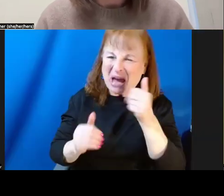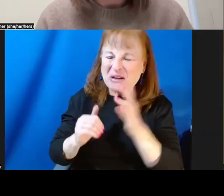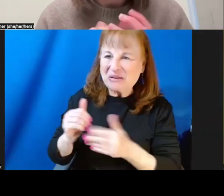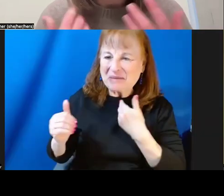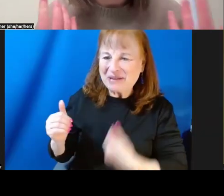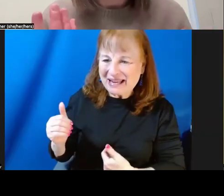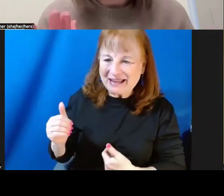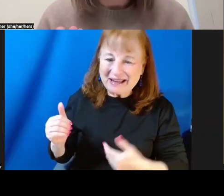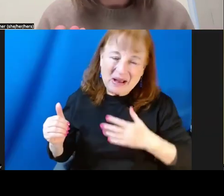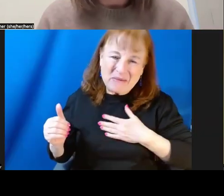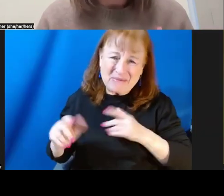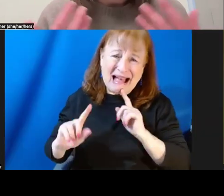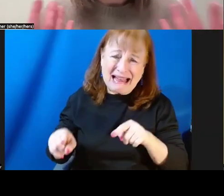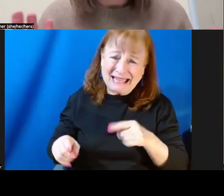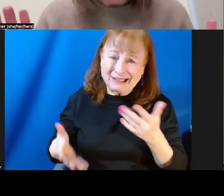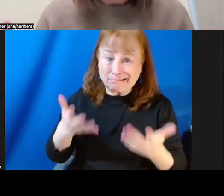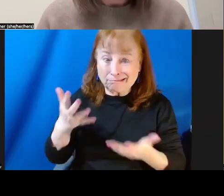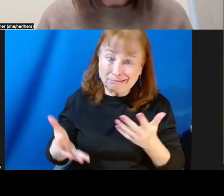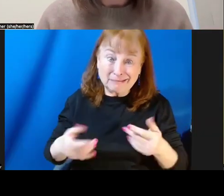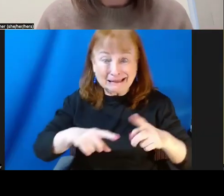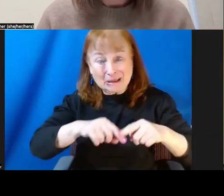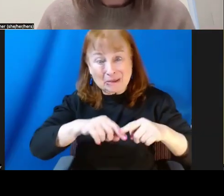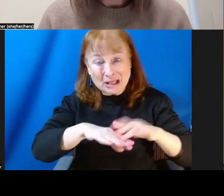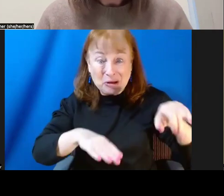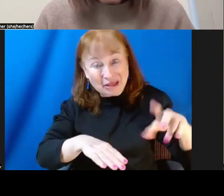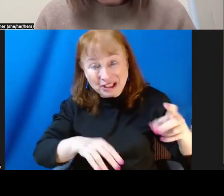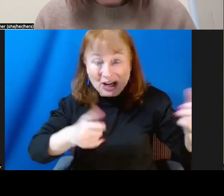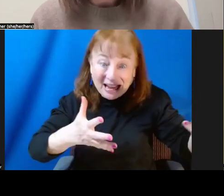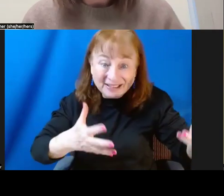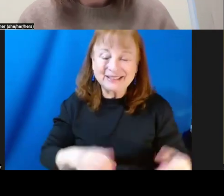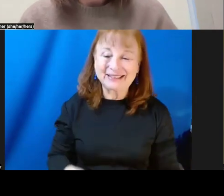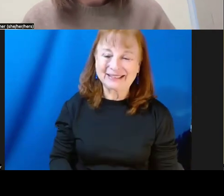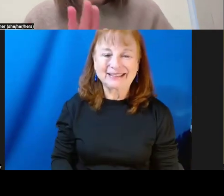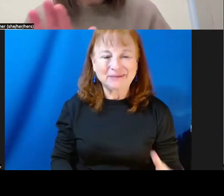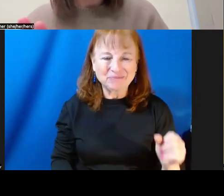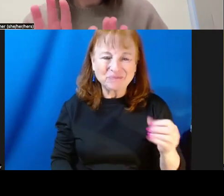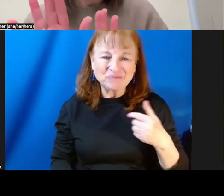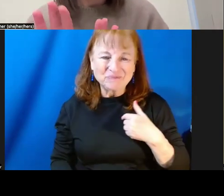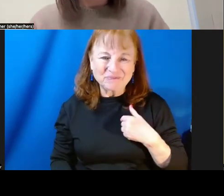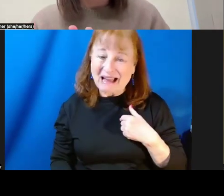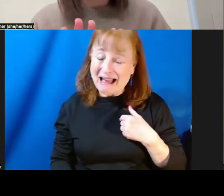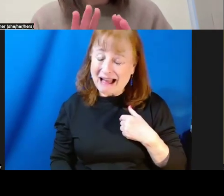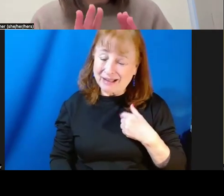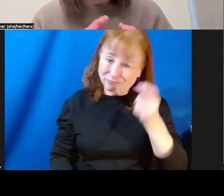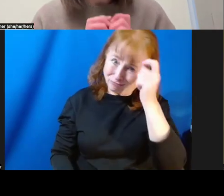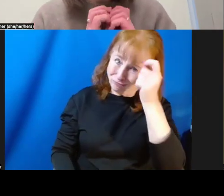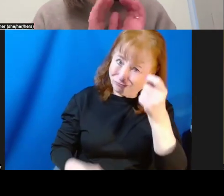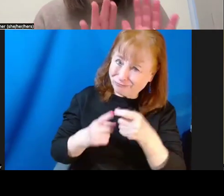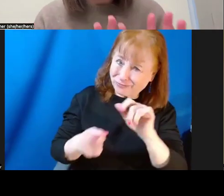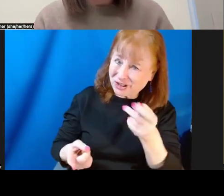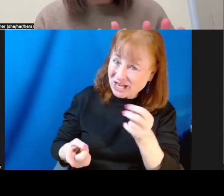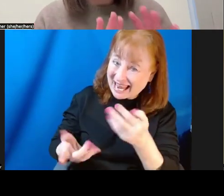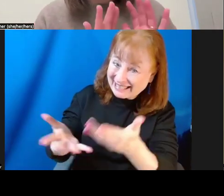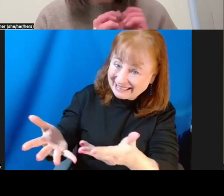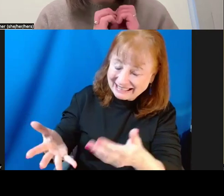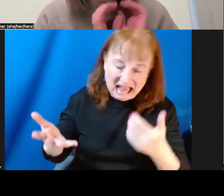could because my answer probably would be it depends on the child. So I am going to defer that one if that's okay because I